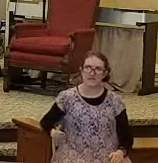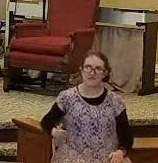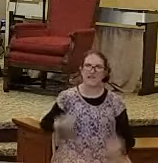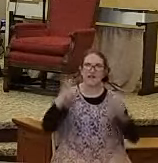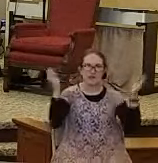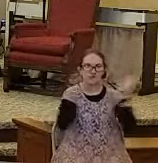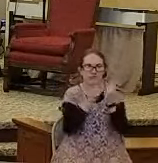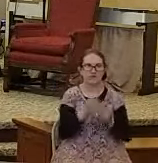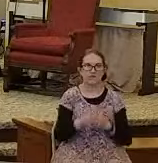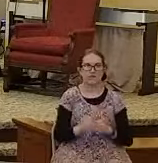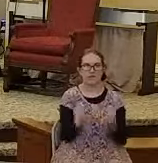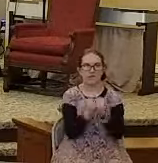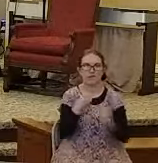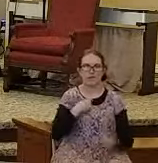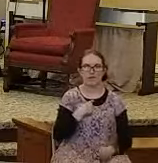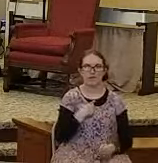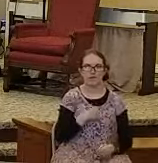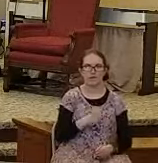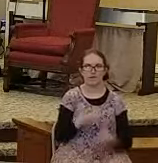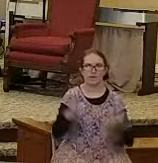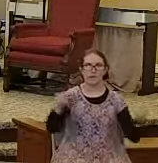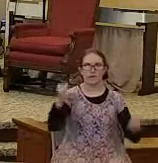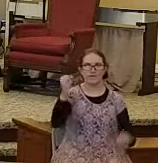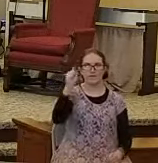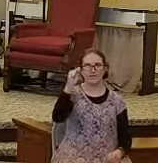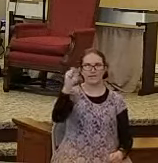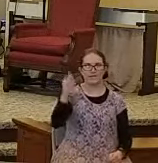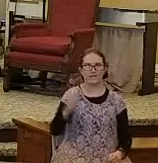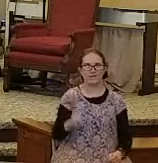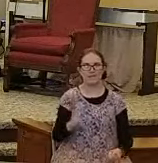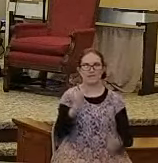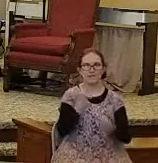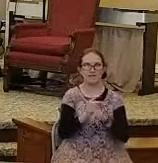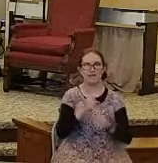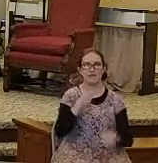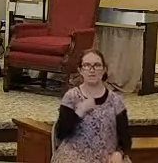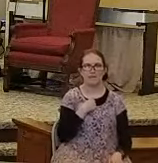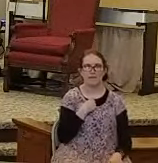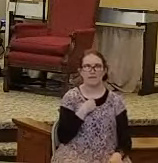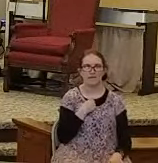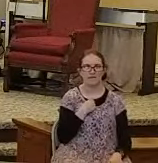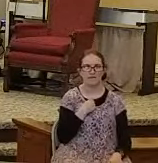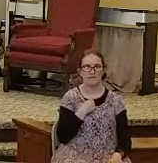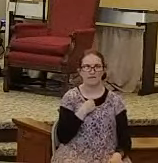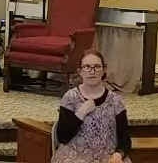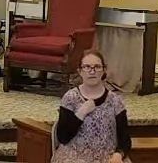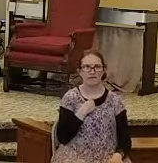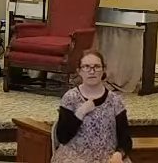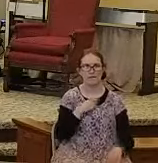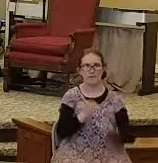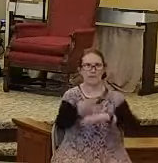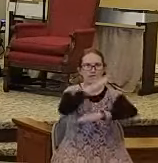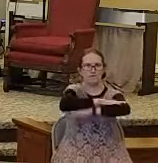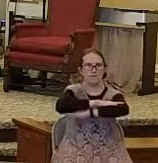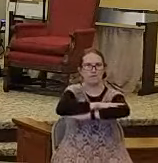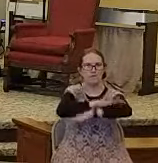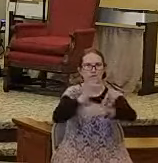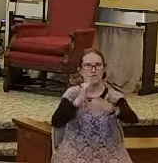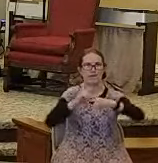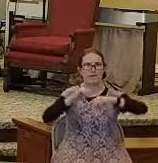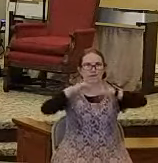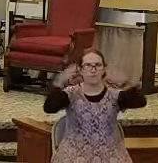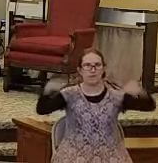Hallelujah, Jesus. For thou art with me. Thy rod and thy staff, they comfort me. Yes, hallelujah. So thou preparest a table before